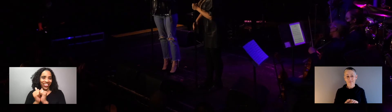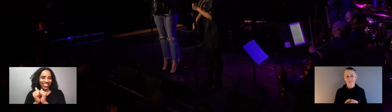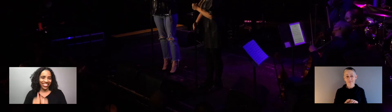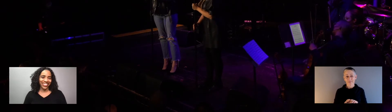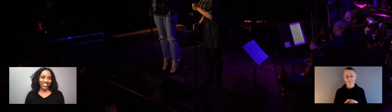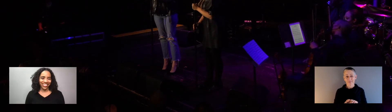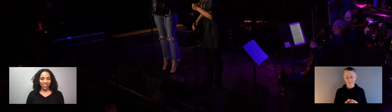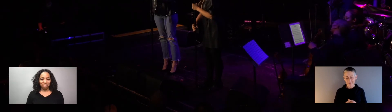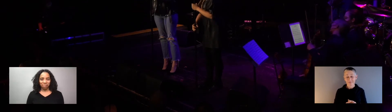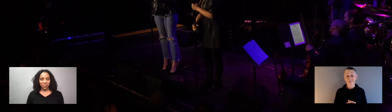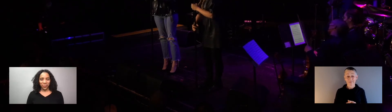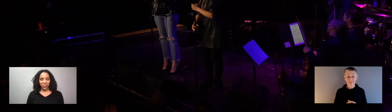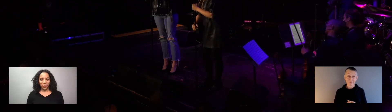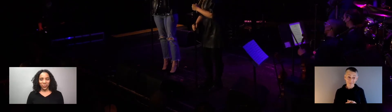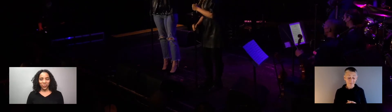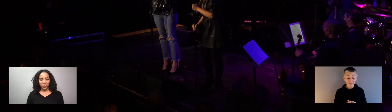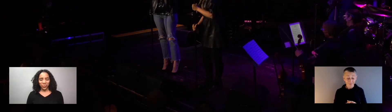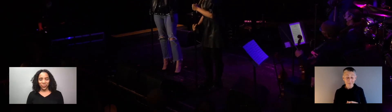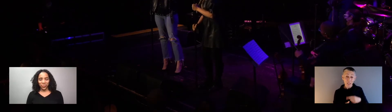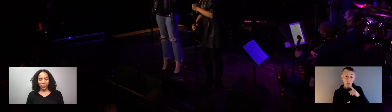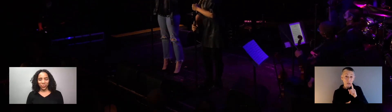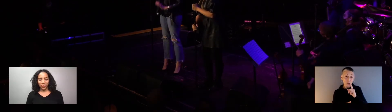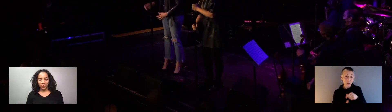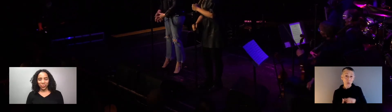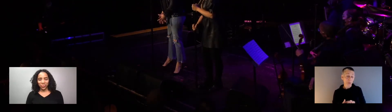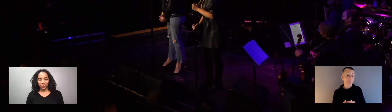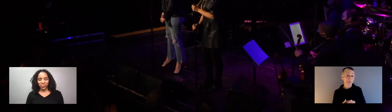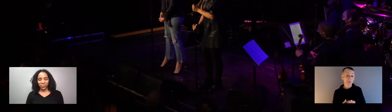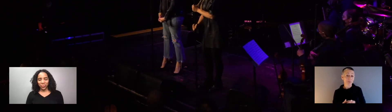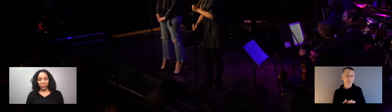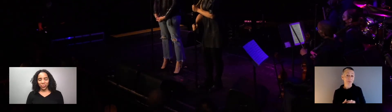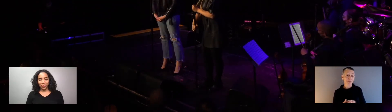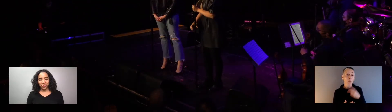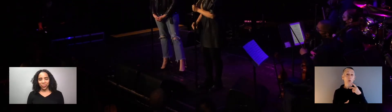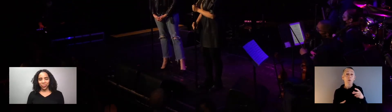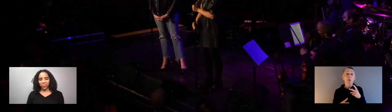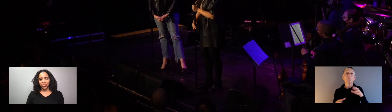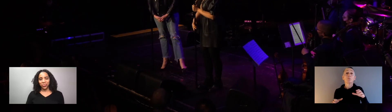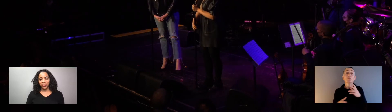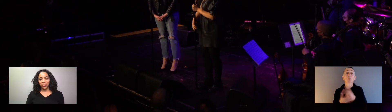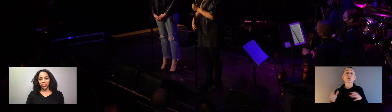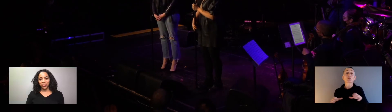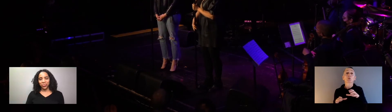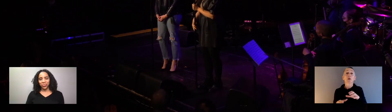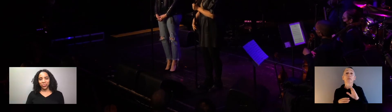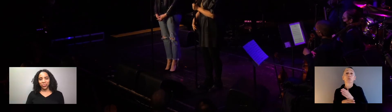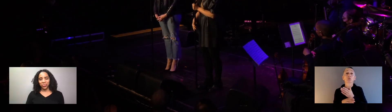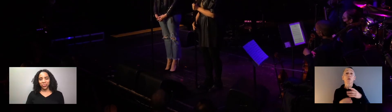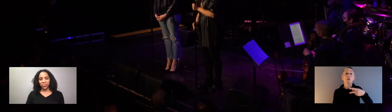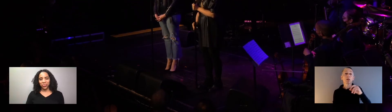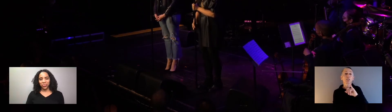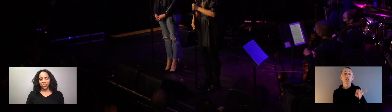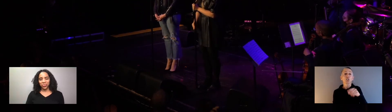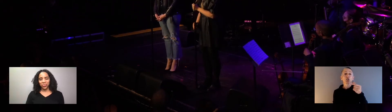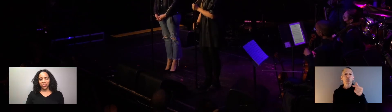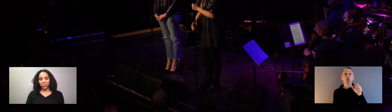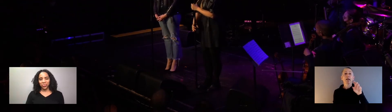It's true. In case you don't know, we were both doing the Broadway musical Jagged Little Pill. And I had a baby during the